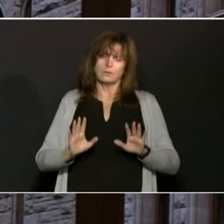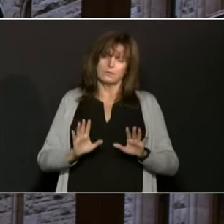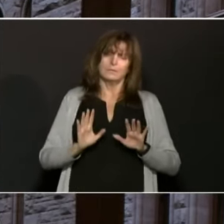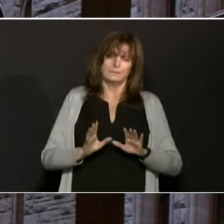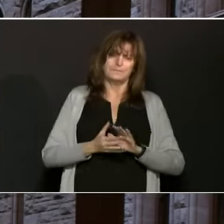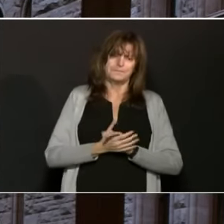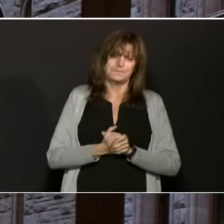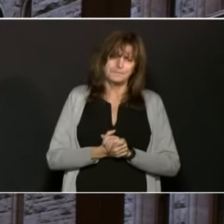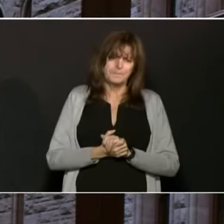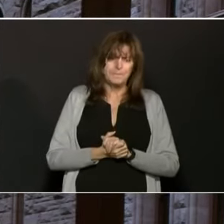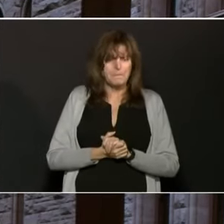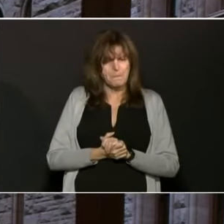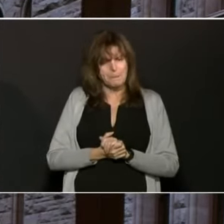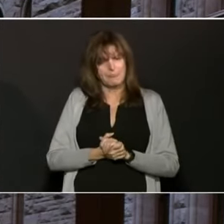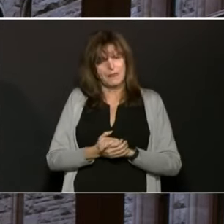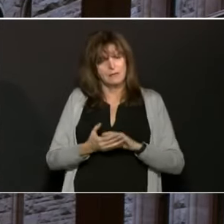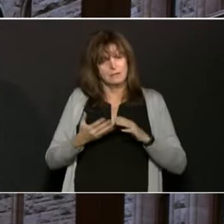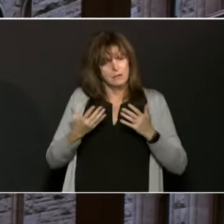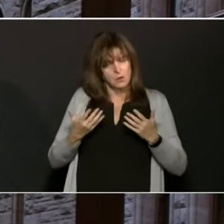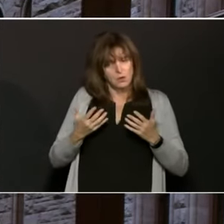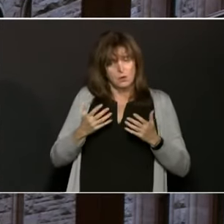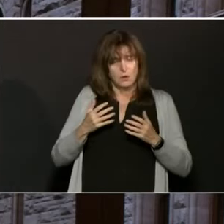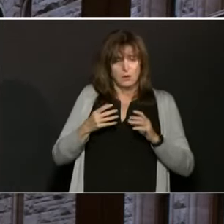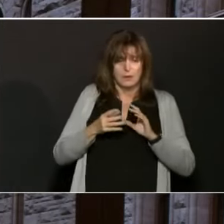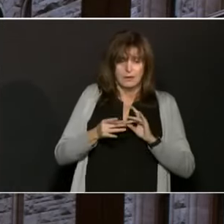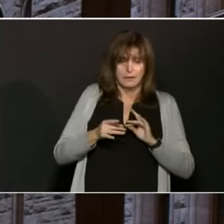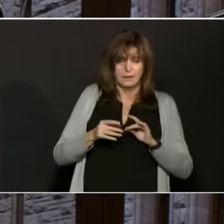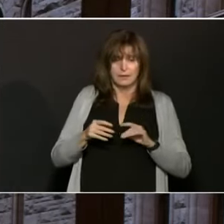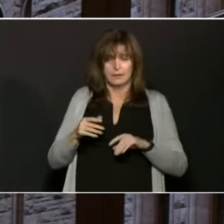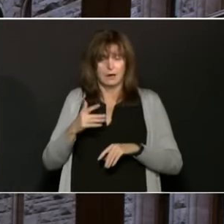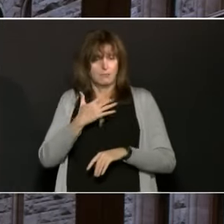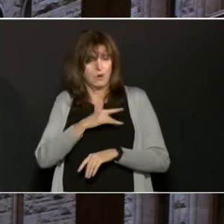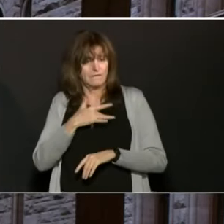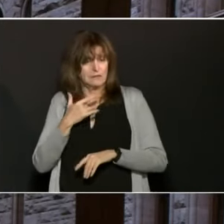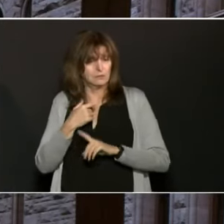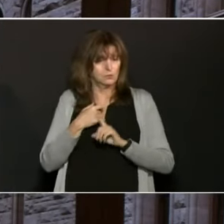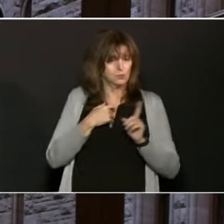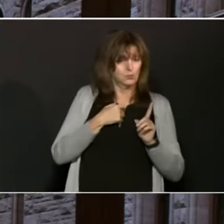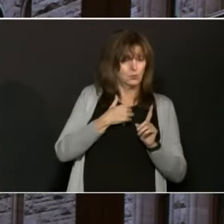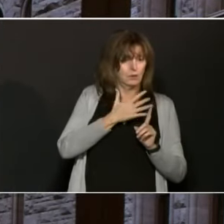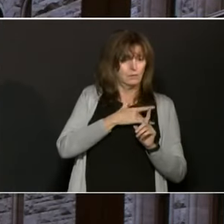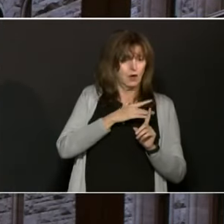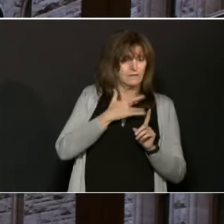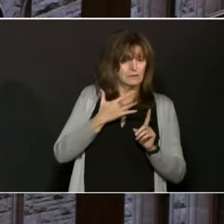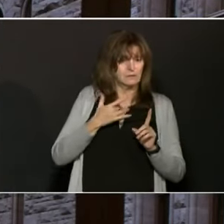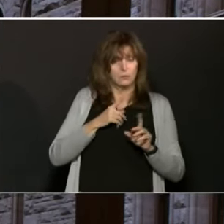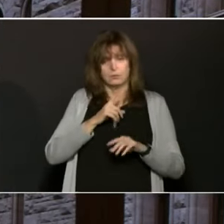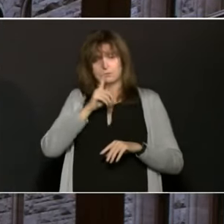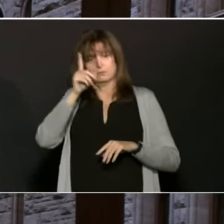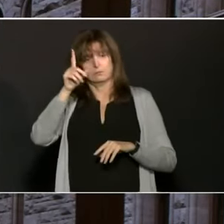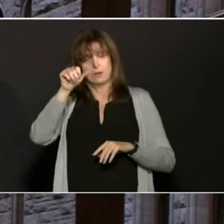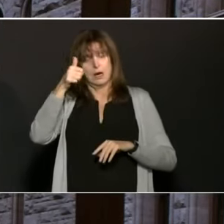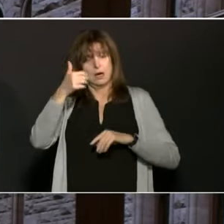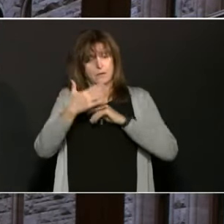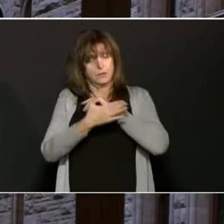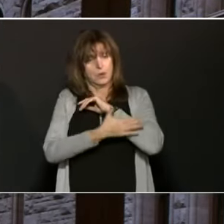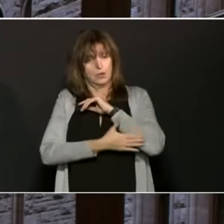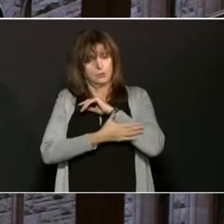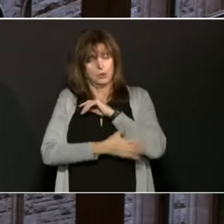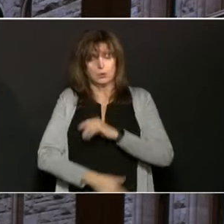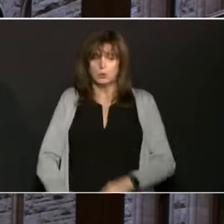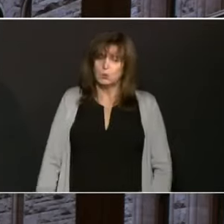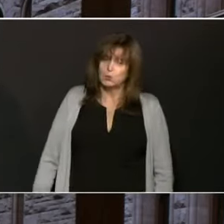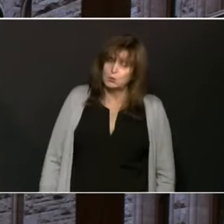interprovincial travel, I mean, international I have great concerns over in general, and there's a lot of concerns there, and that's why we still have the federal quarantine